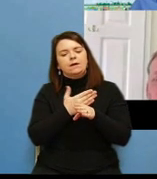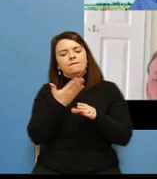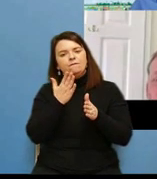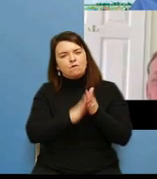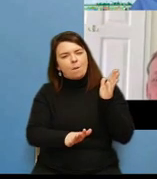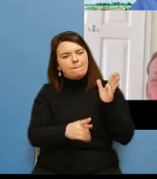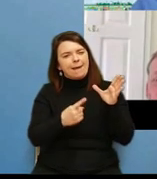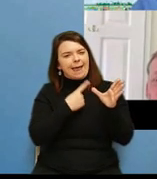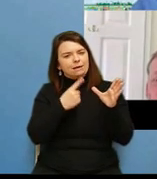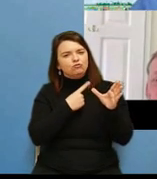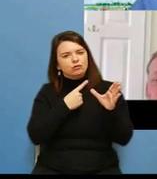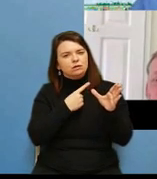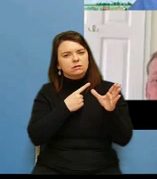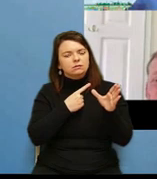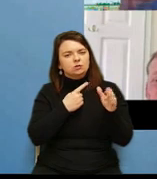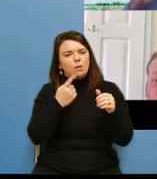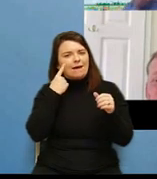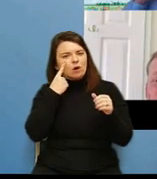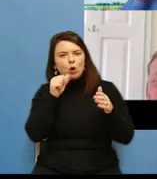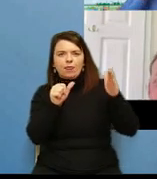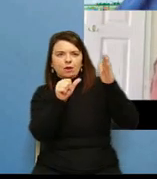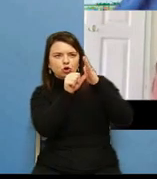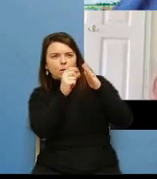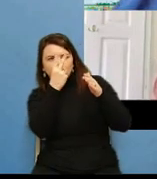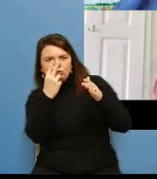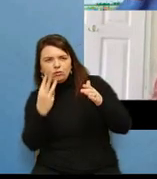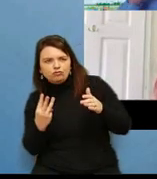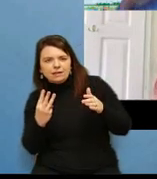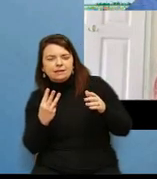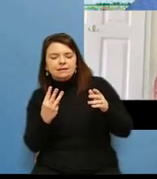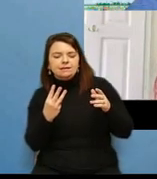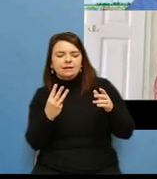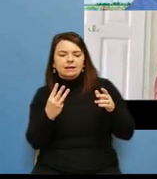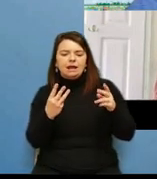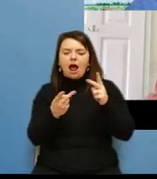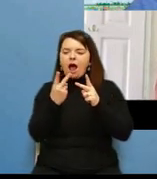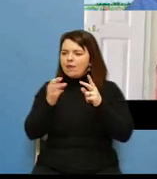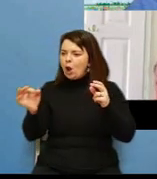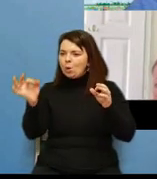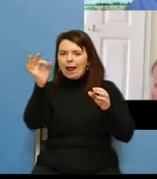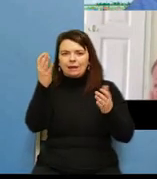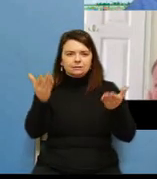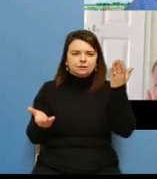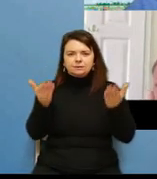our work stream from April to look at the top 2 or 3 within each other